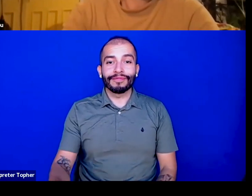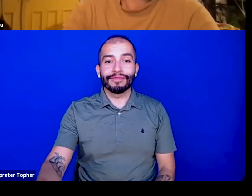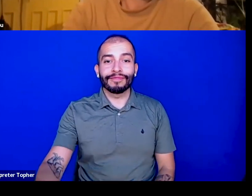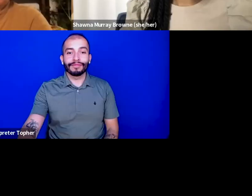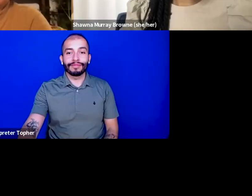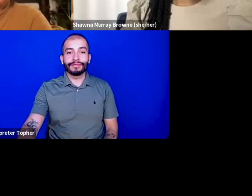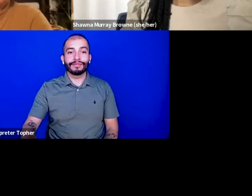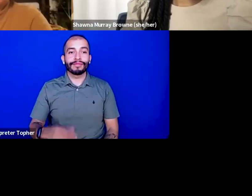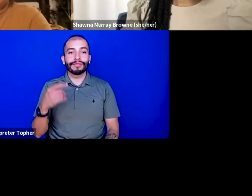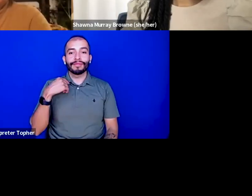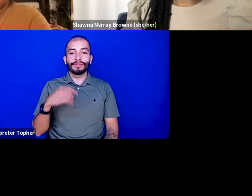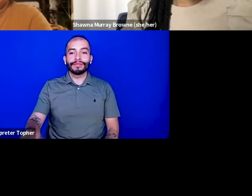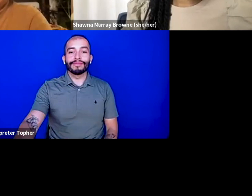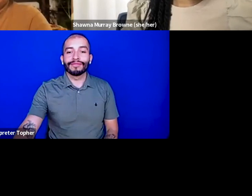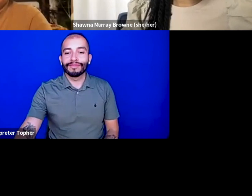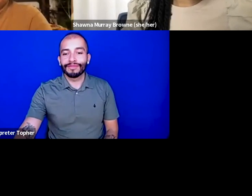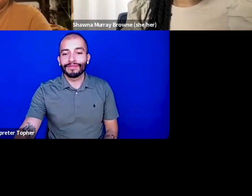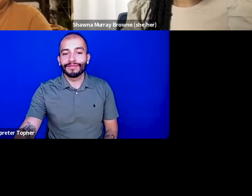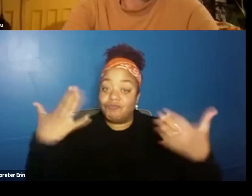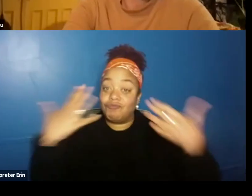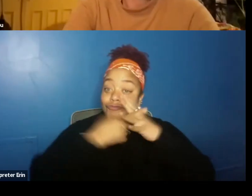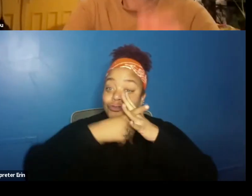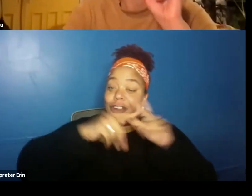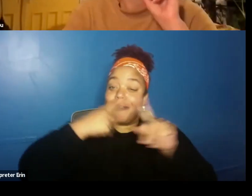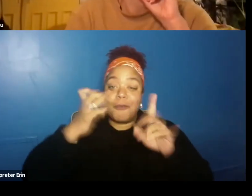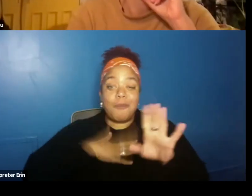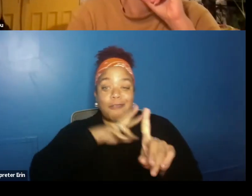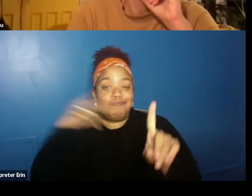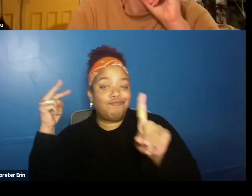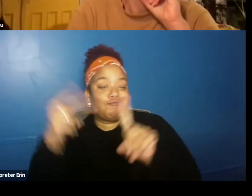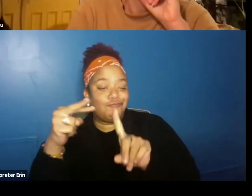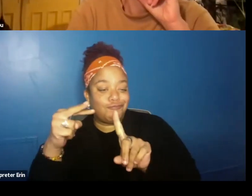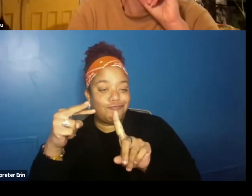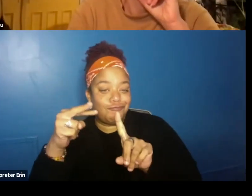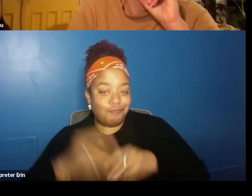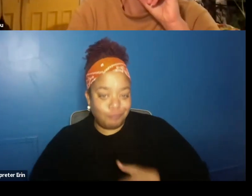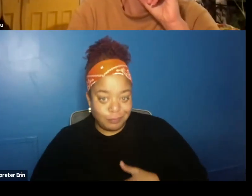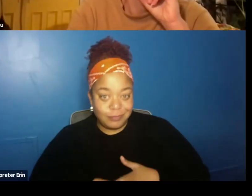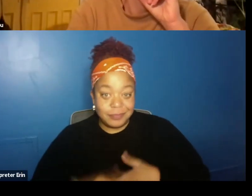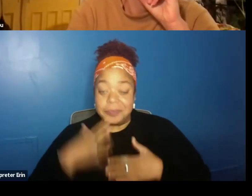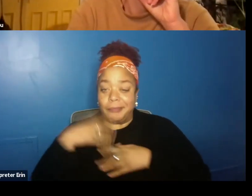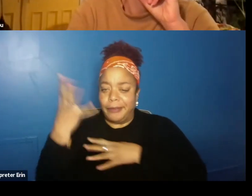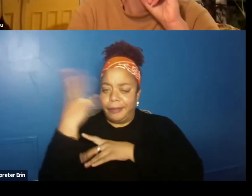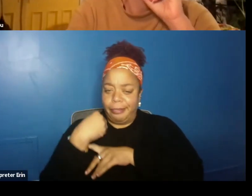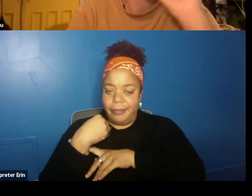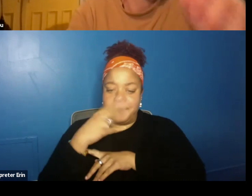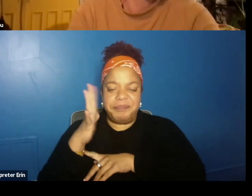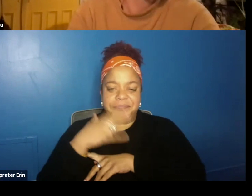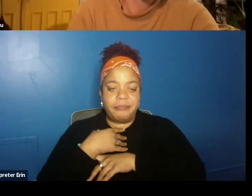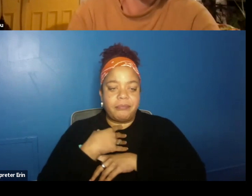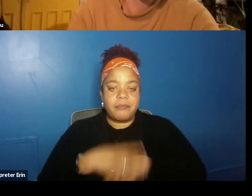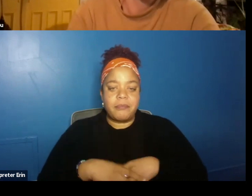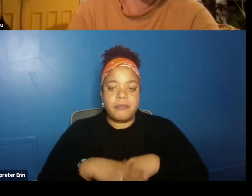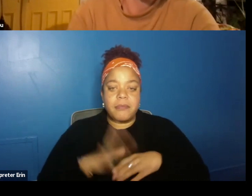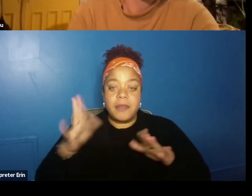that for visual description. So there's an image of me that is a image of me on a Toronto subway with my